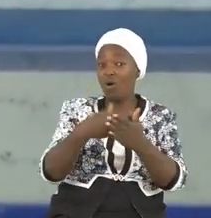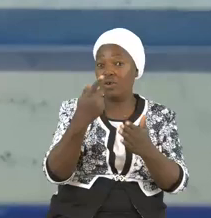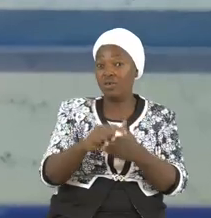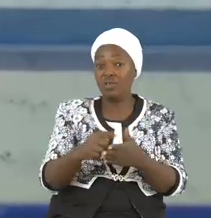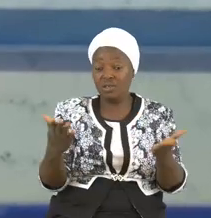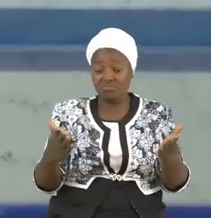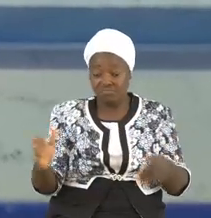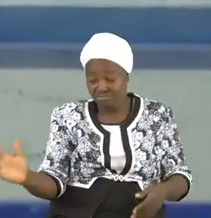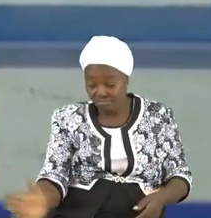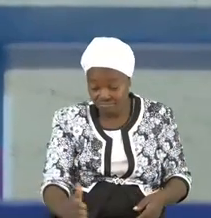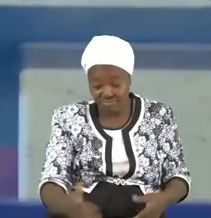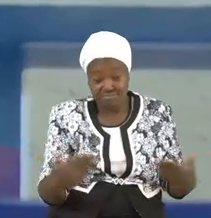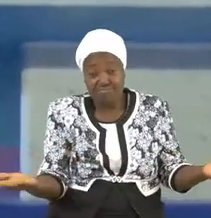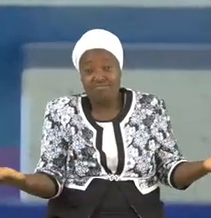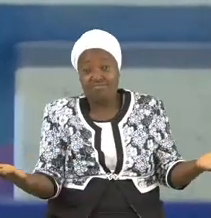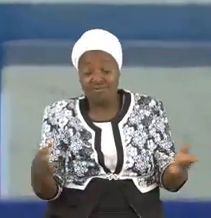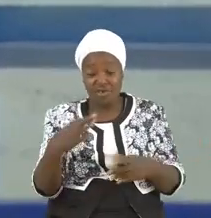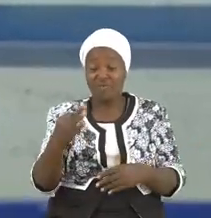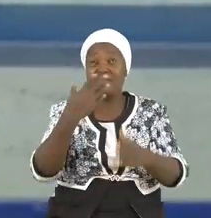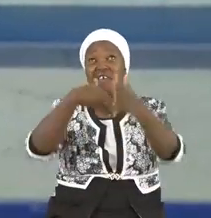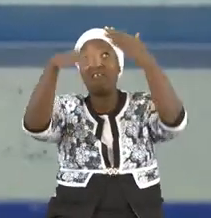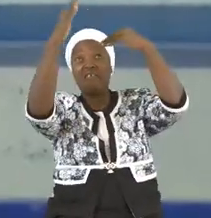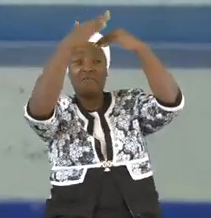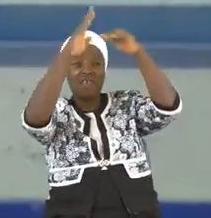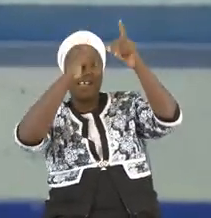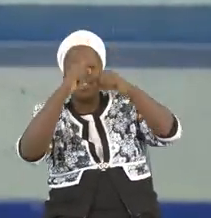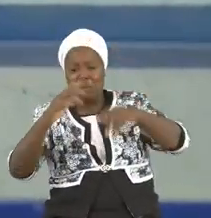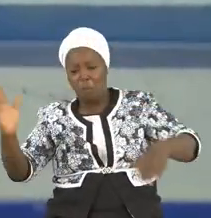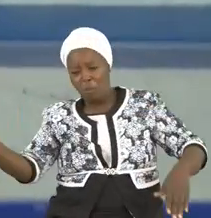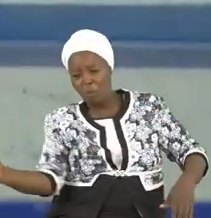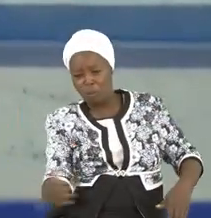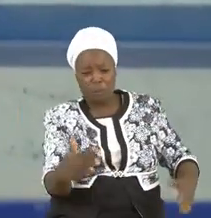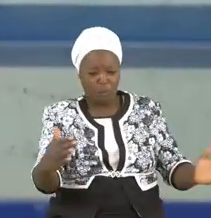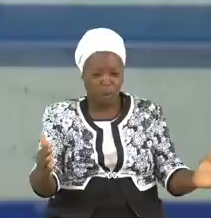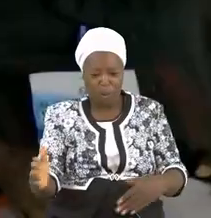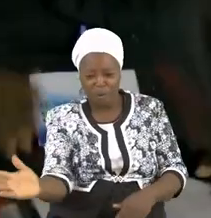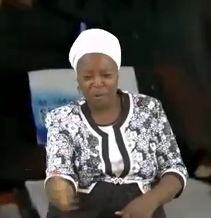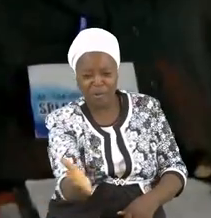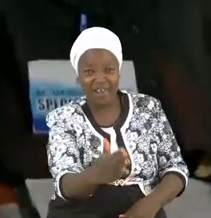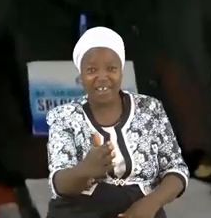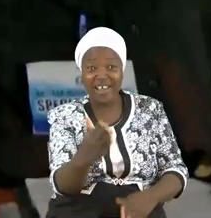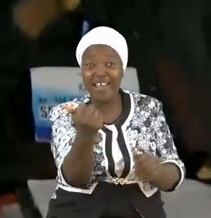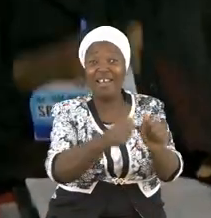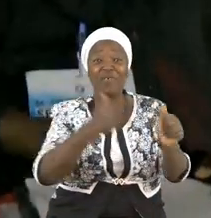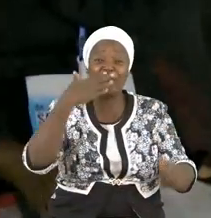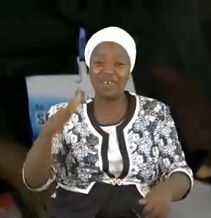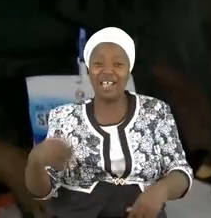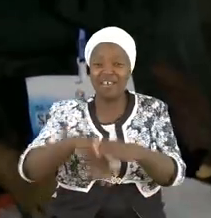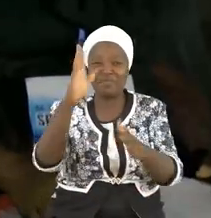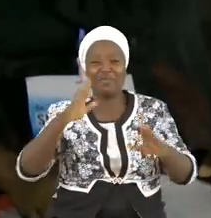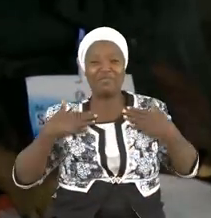know, of heaven, and then he'll sweep away every bad news out of your life.